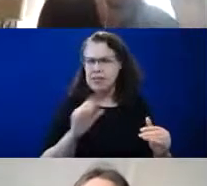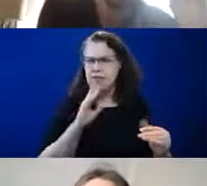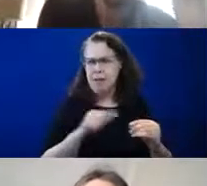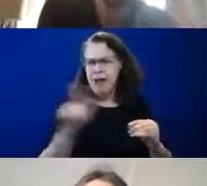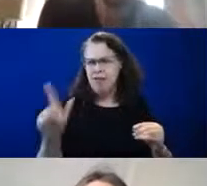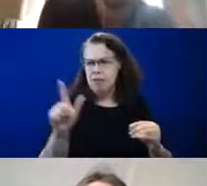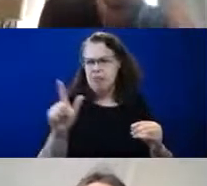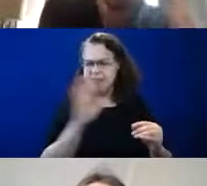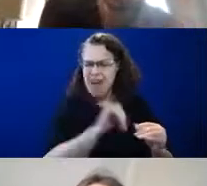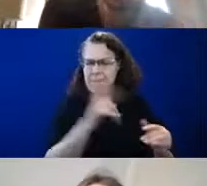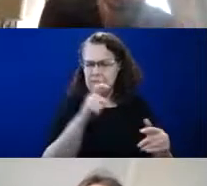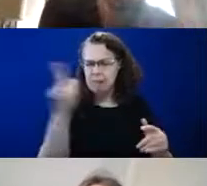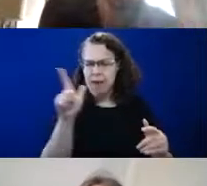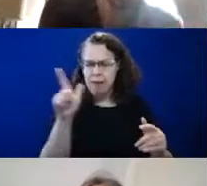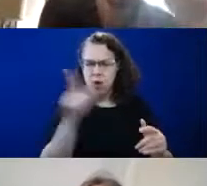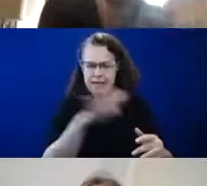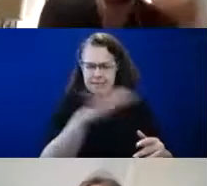That